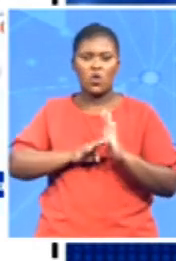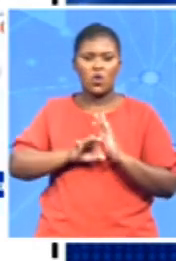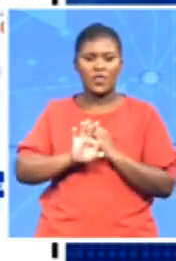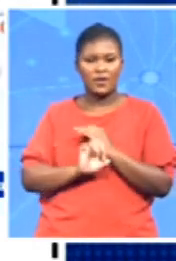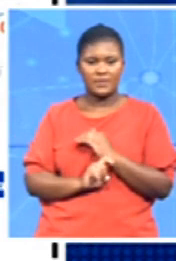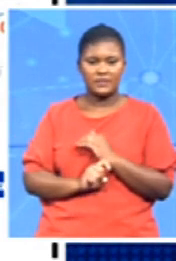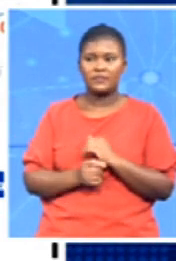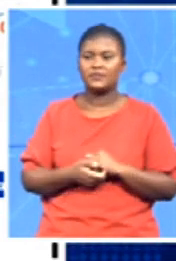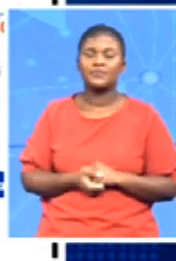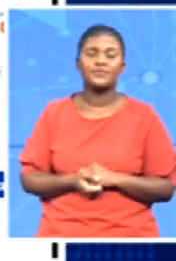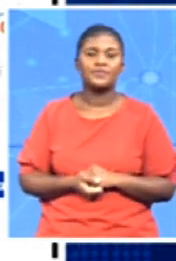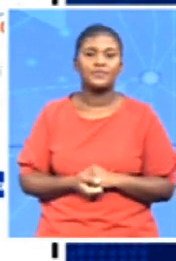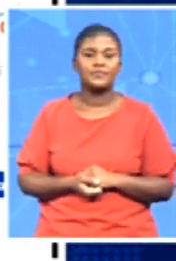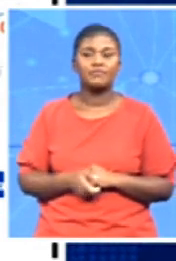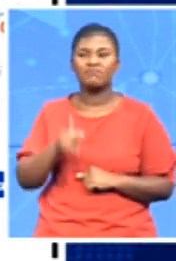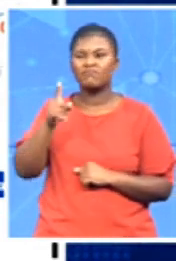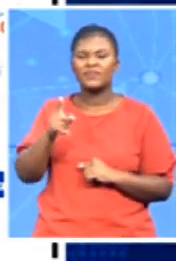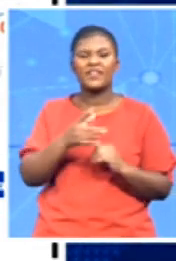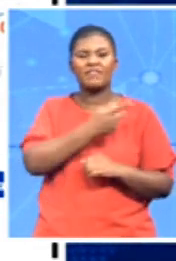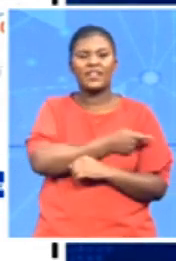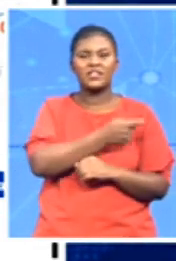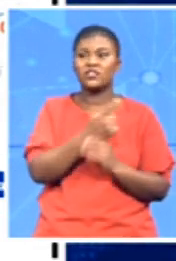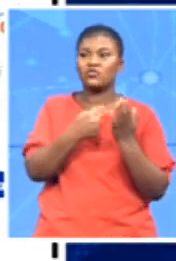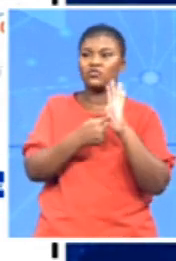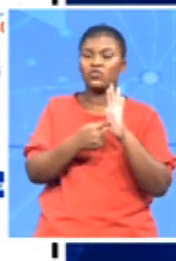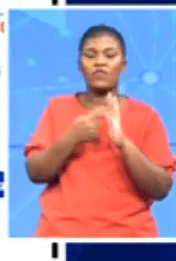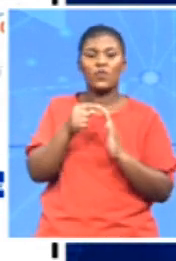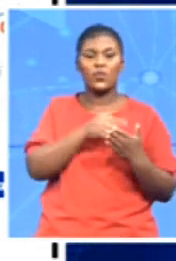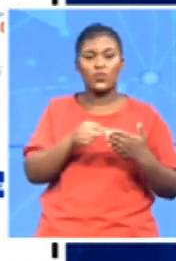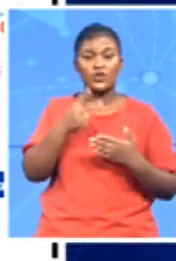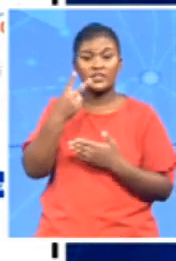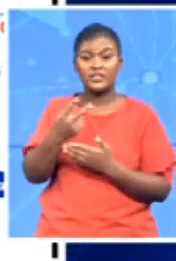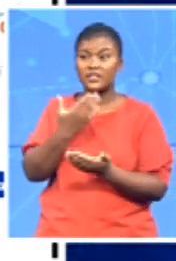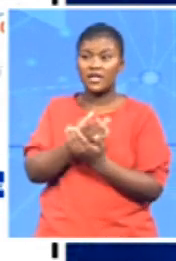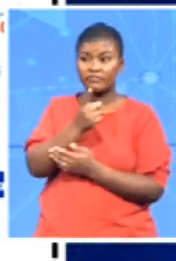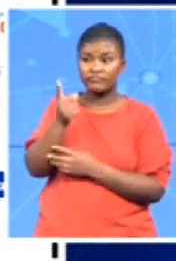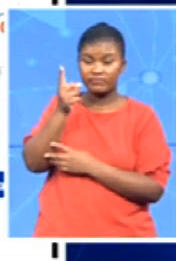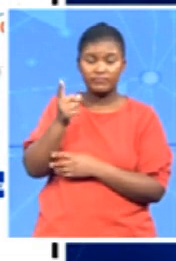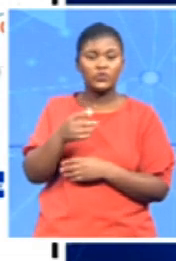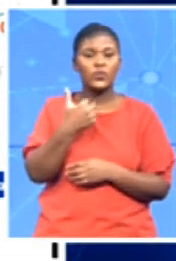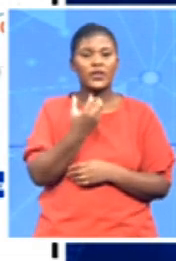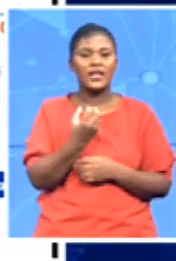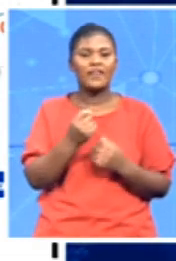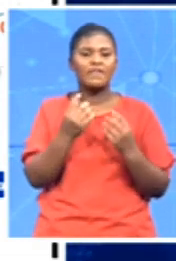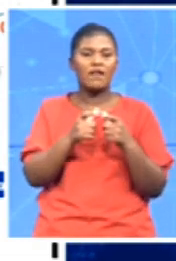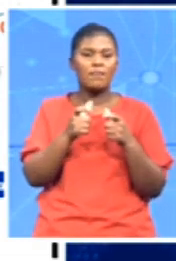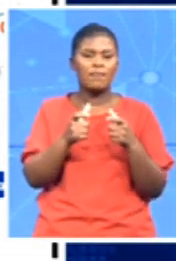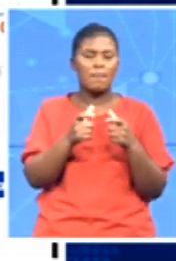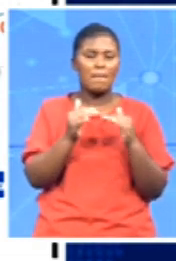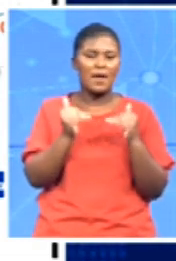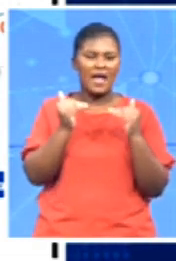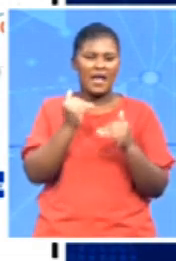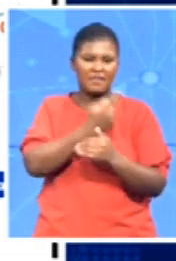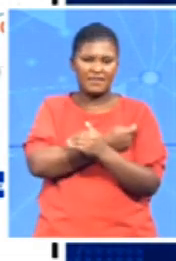vaccine administration per week? You can see that we had a very high vaccine administration in